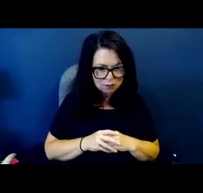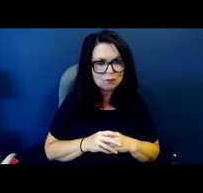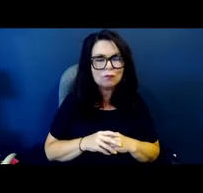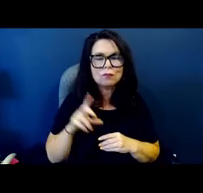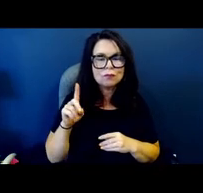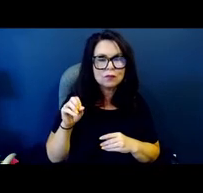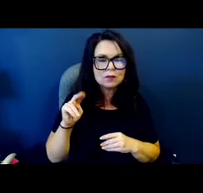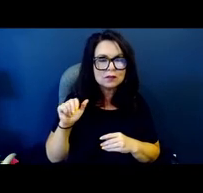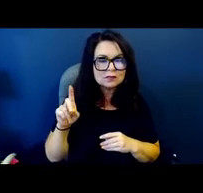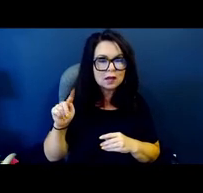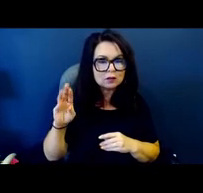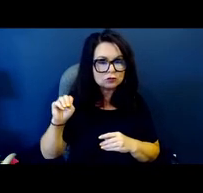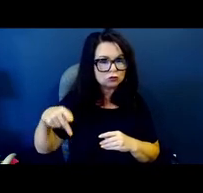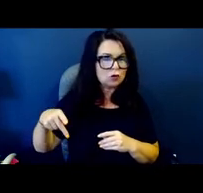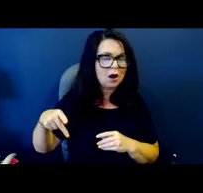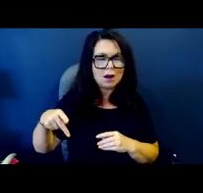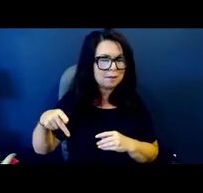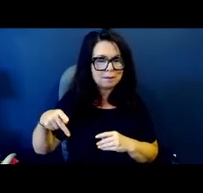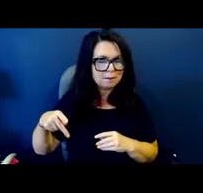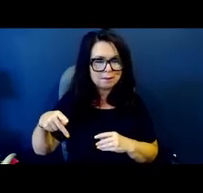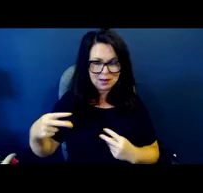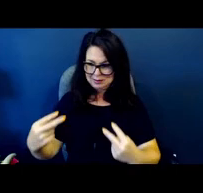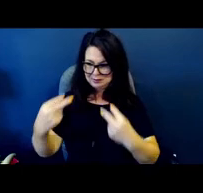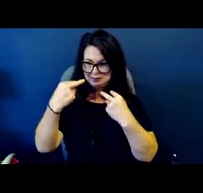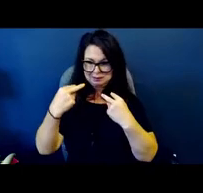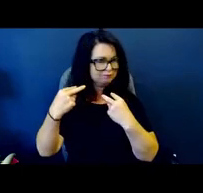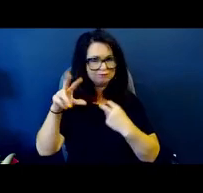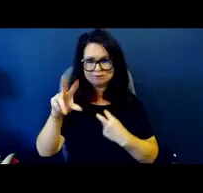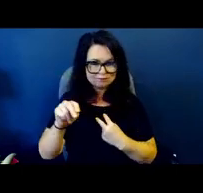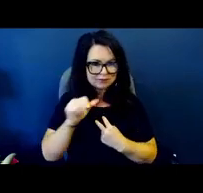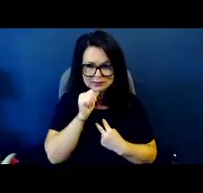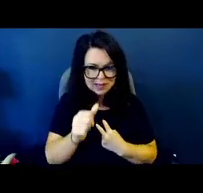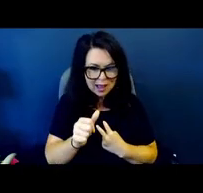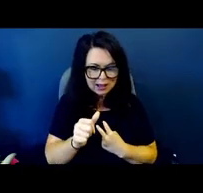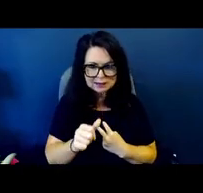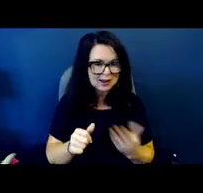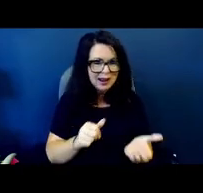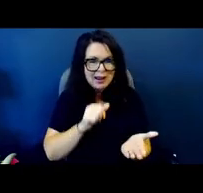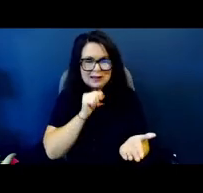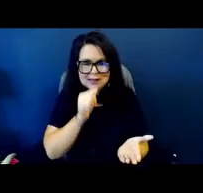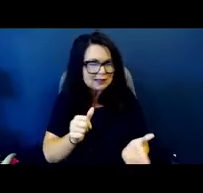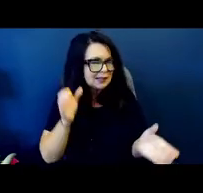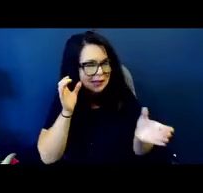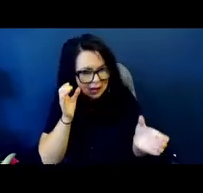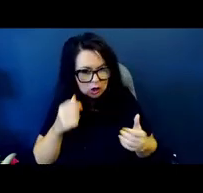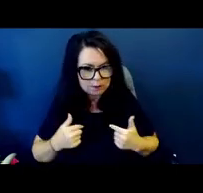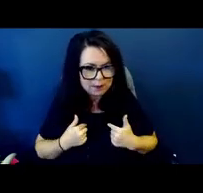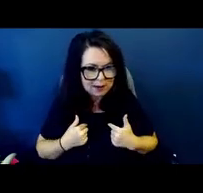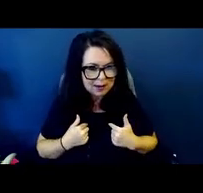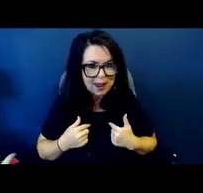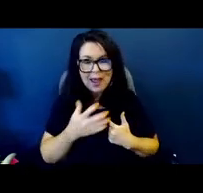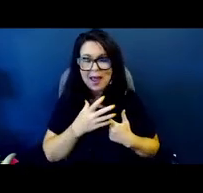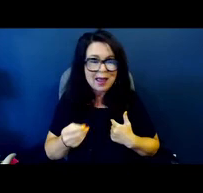Donald Trump doesn't see me, he doesn't hear me, and he definitely doesn't speak for